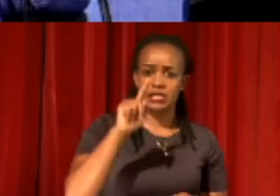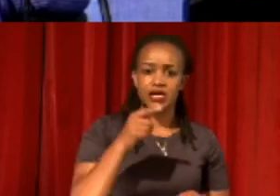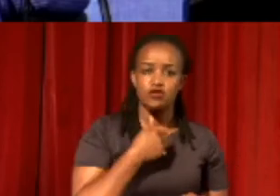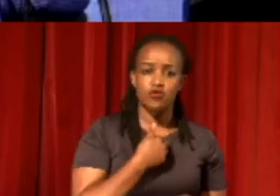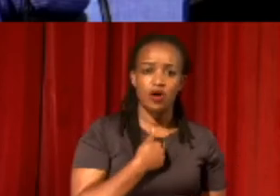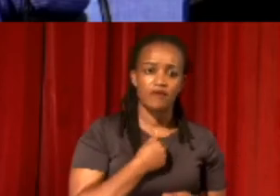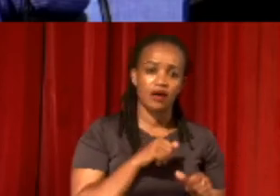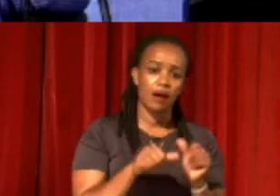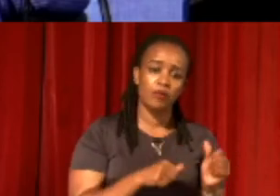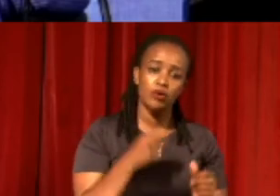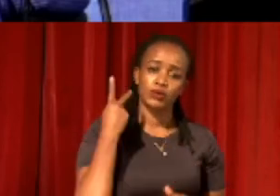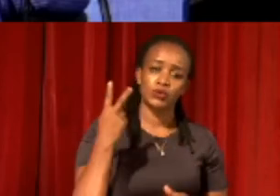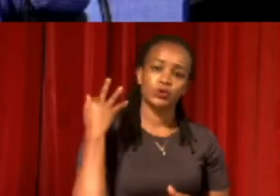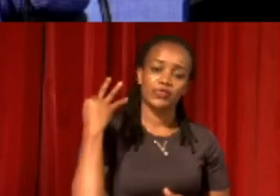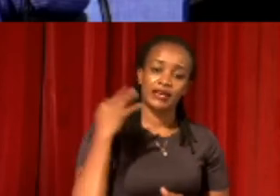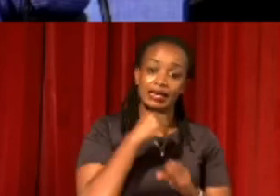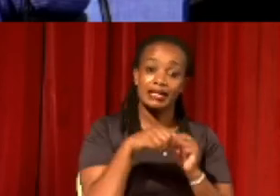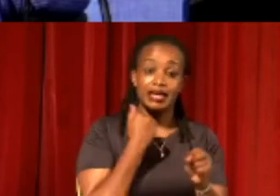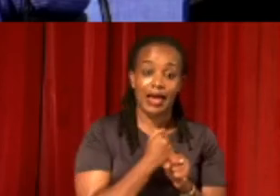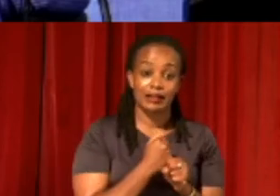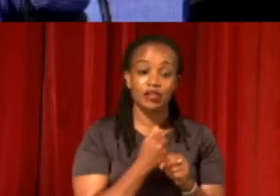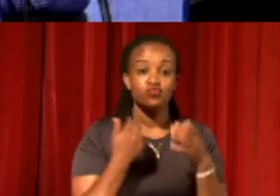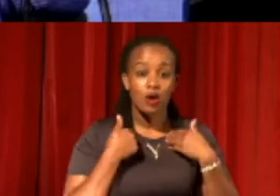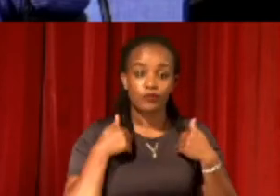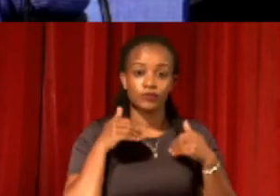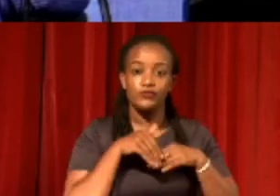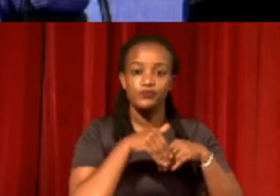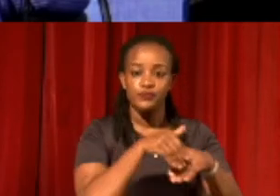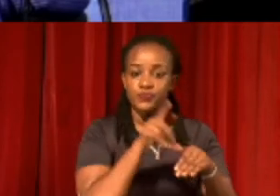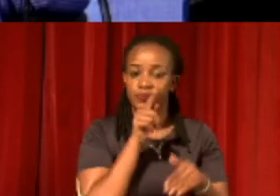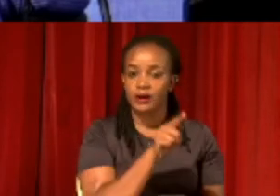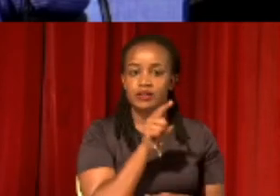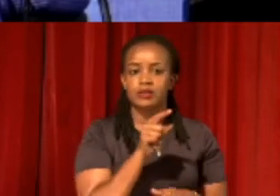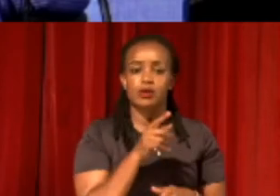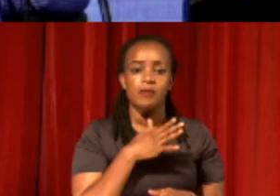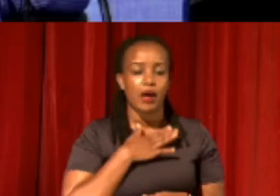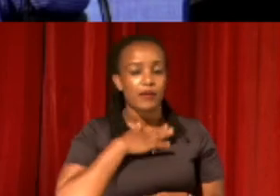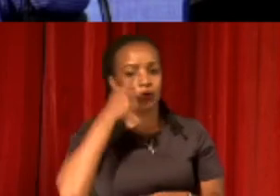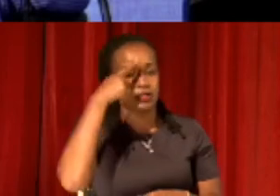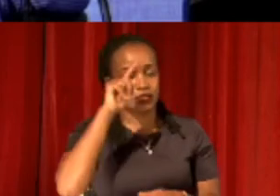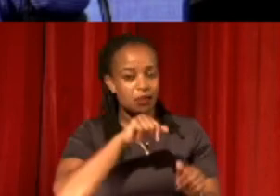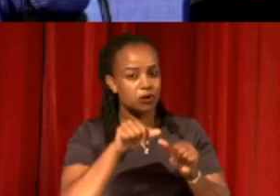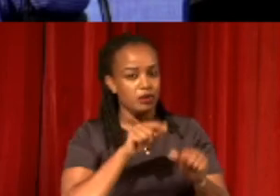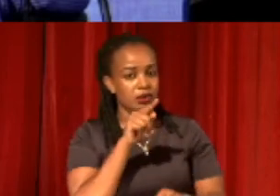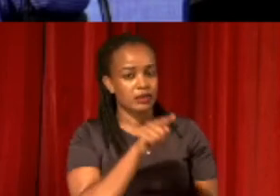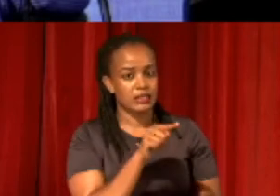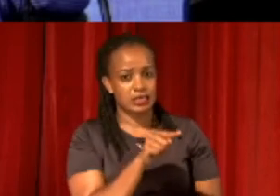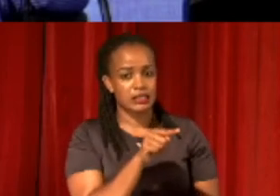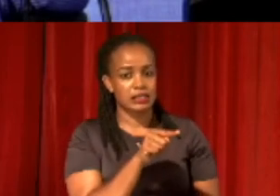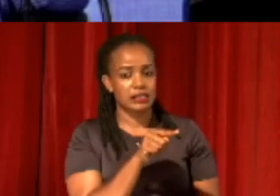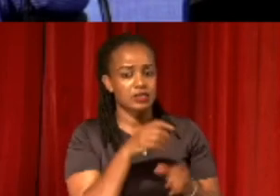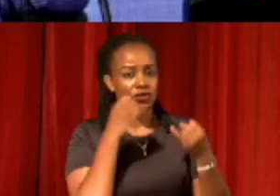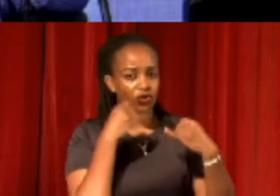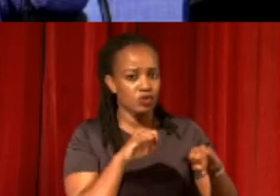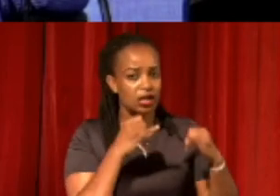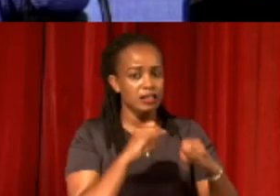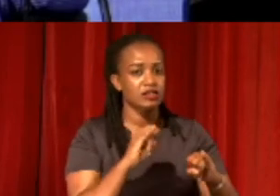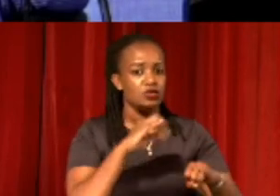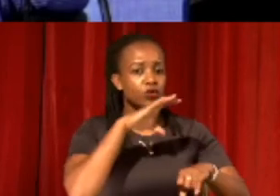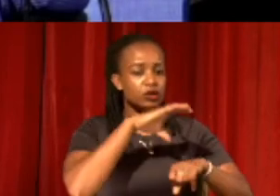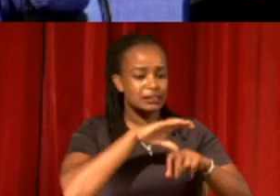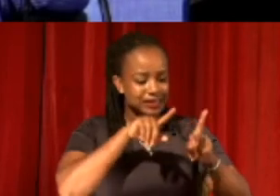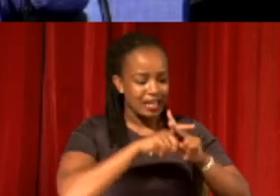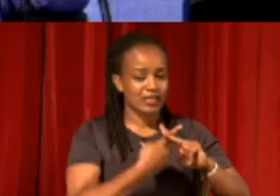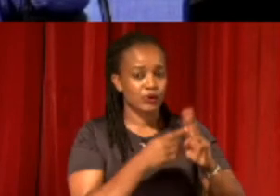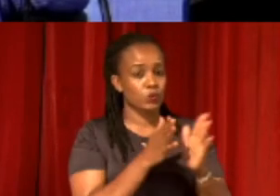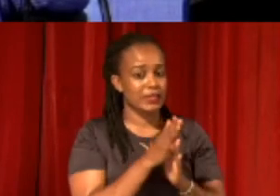2-3 years, we get to review them. So my principle about this music policy right now is let us have the music policy in place. Let's get started